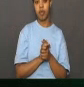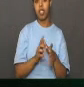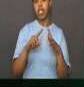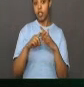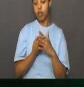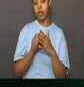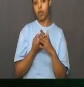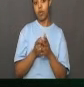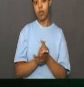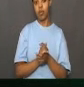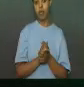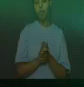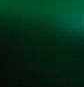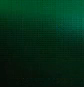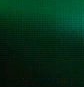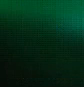Begin.